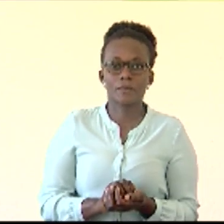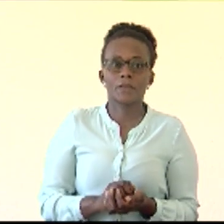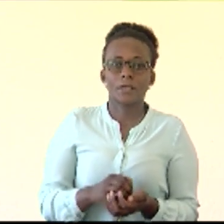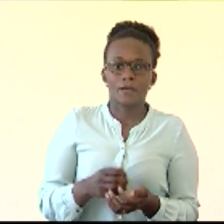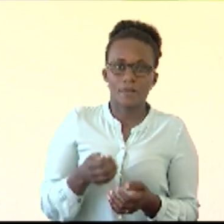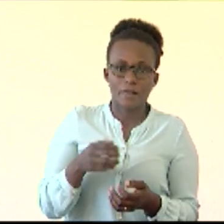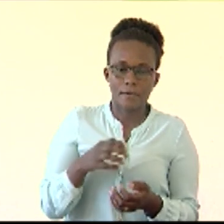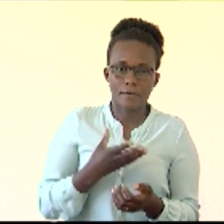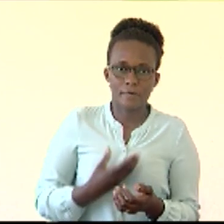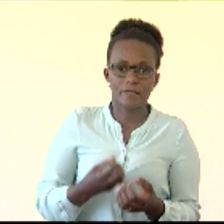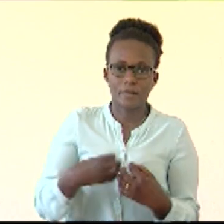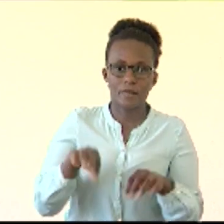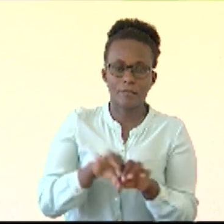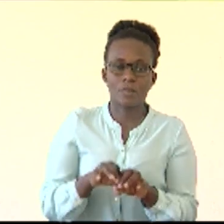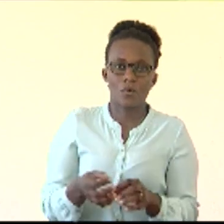another metal,